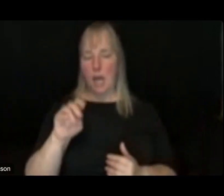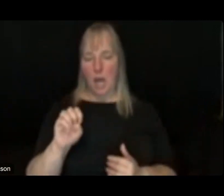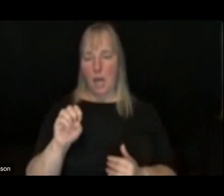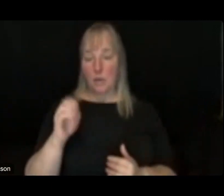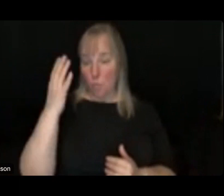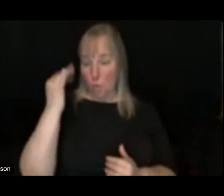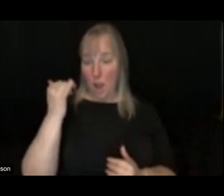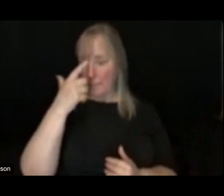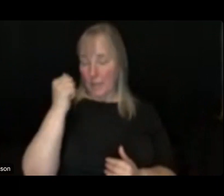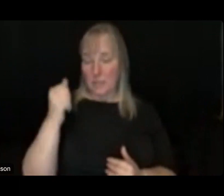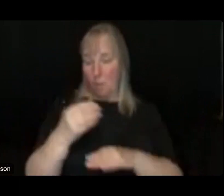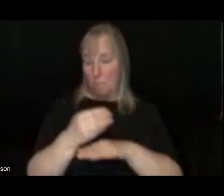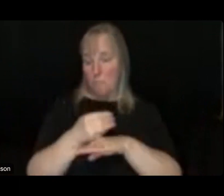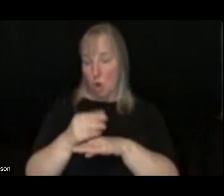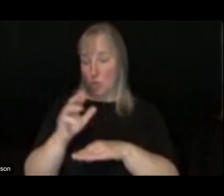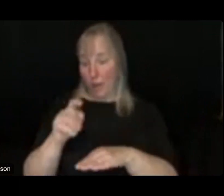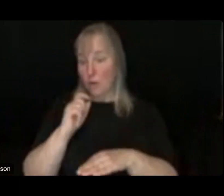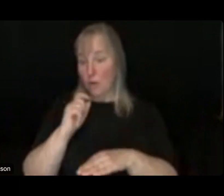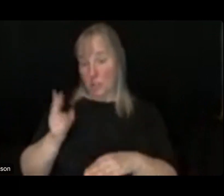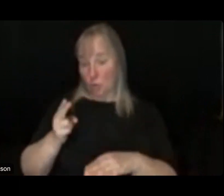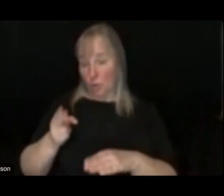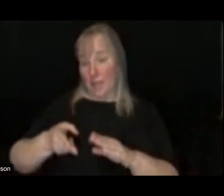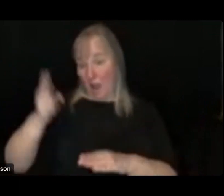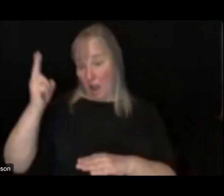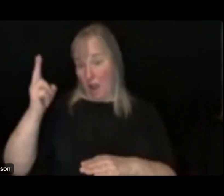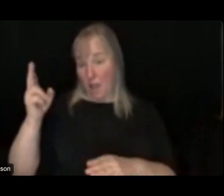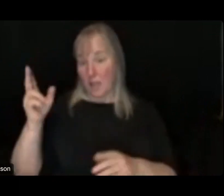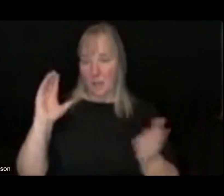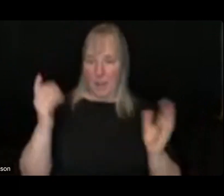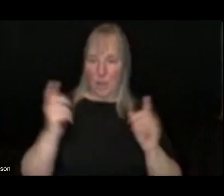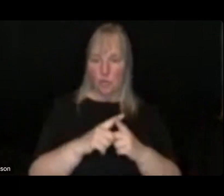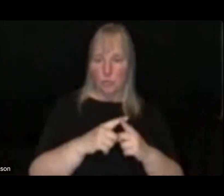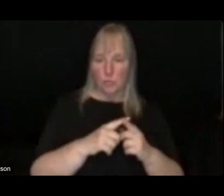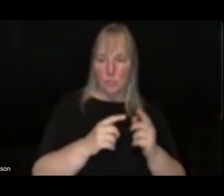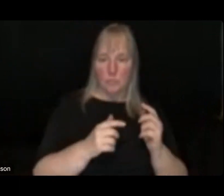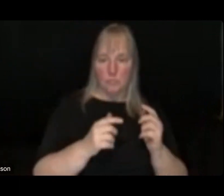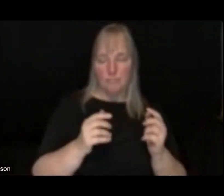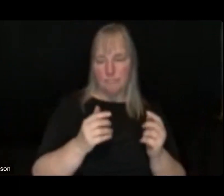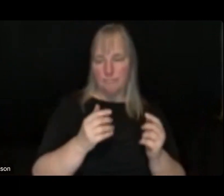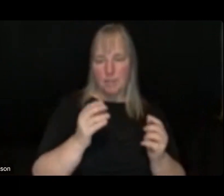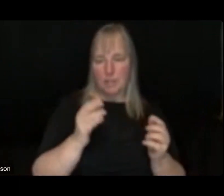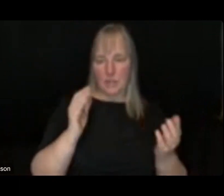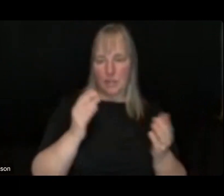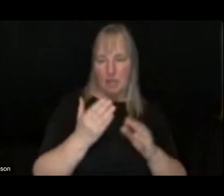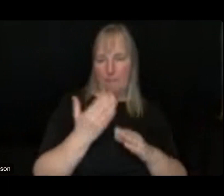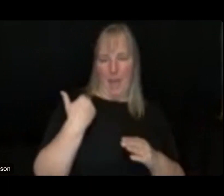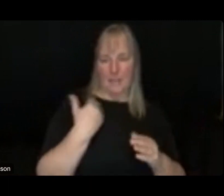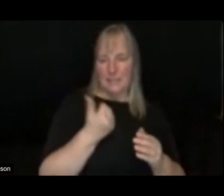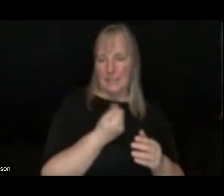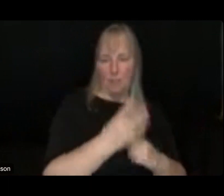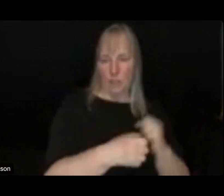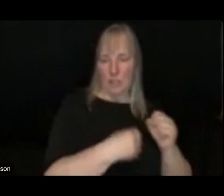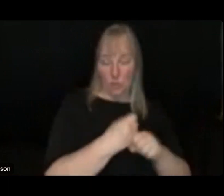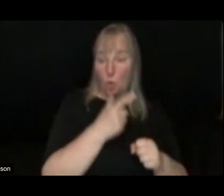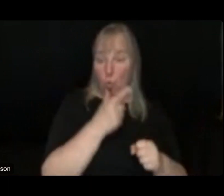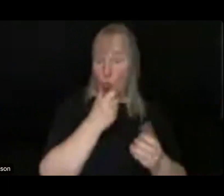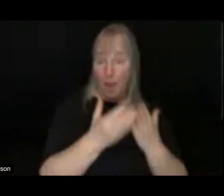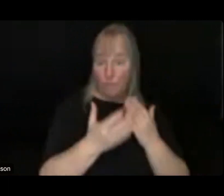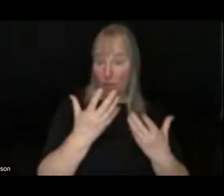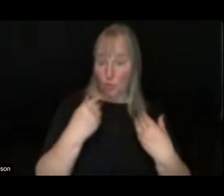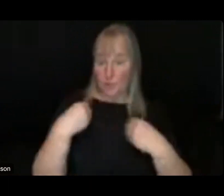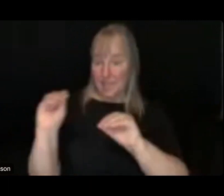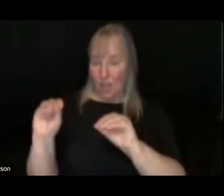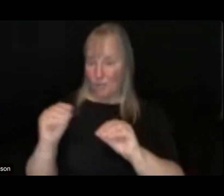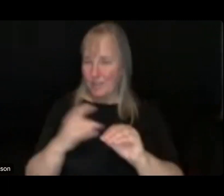historically high, at least compared to more past several years on that. So whoever want to sell, then they feel they're not going to